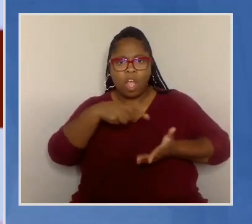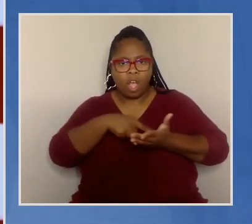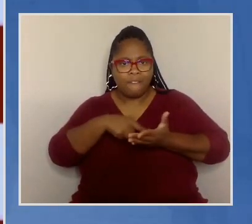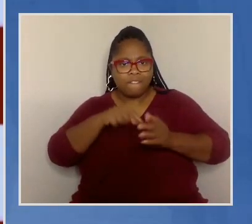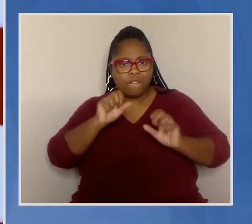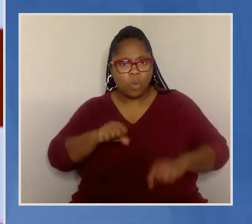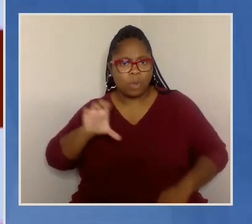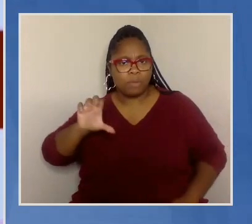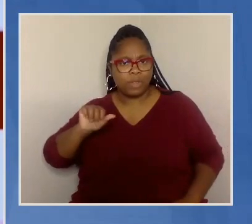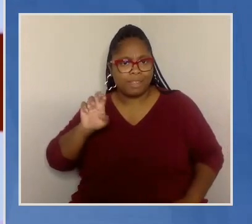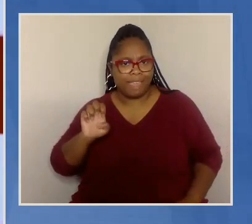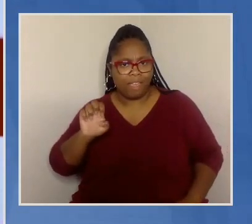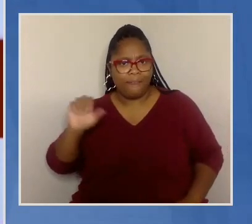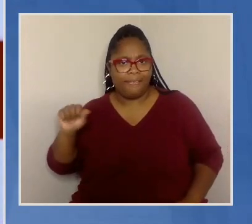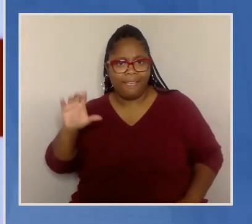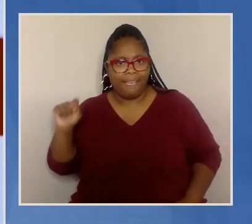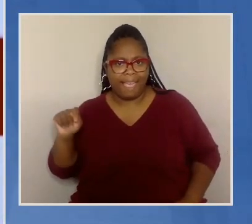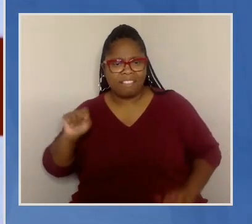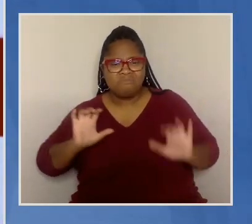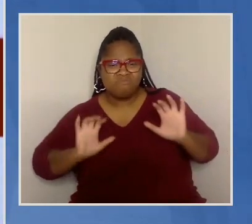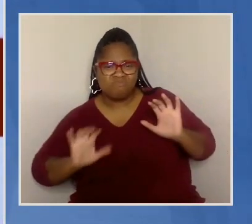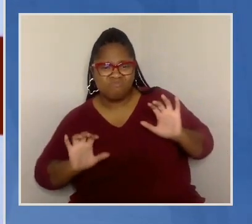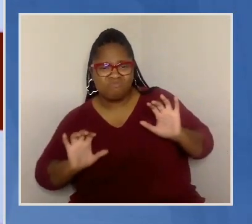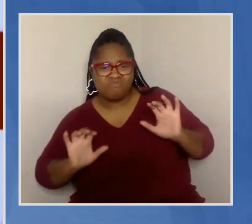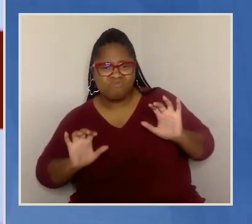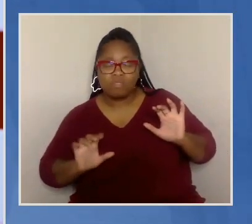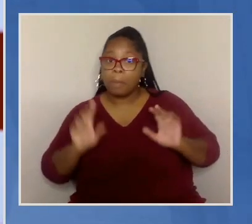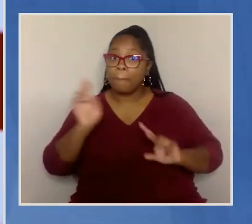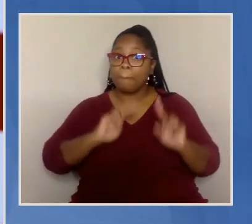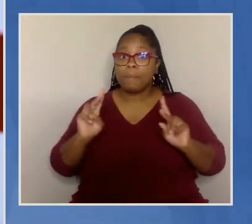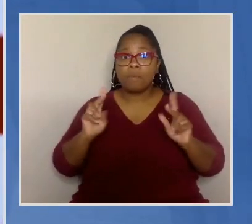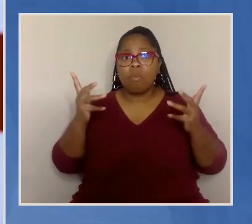that pre-existing conditions